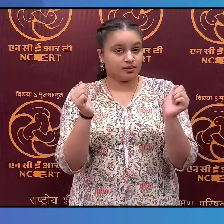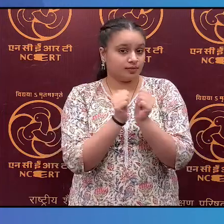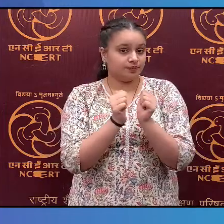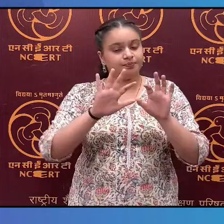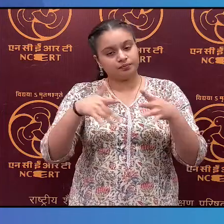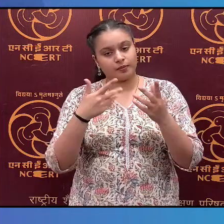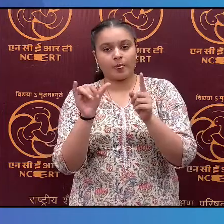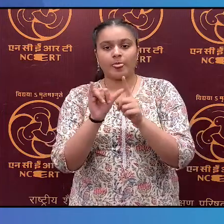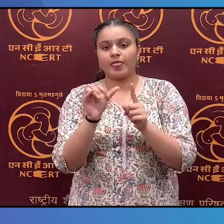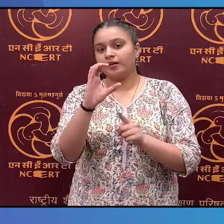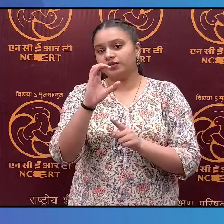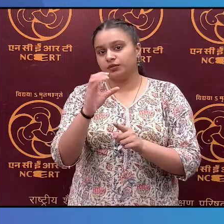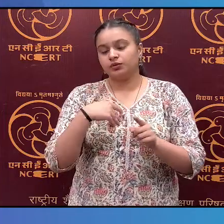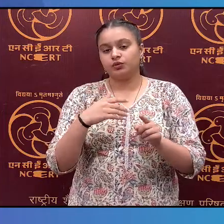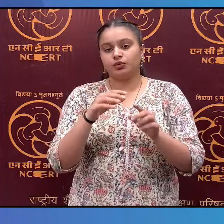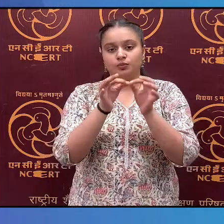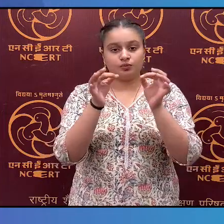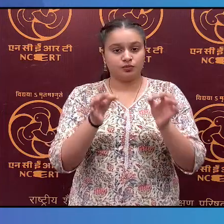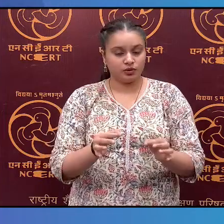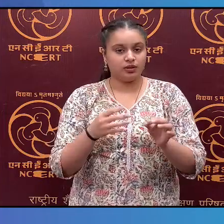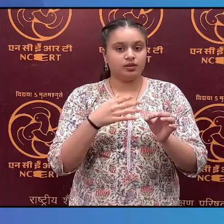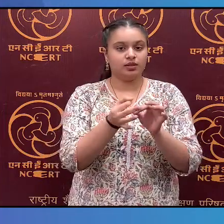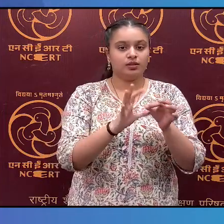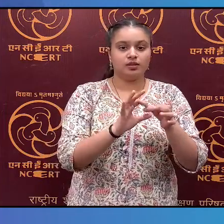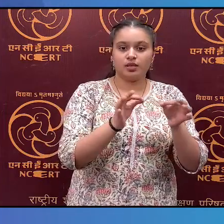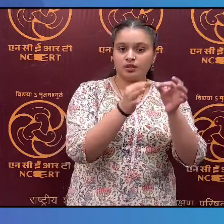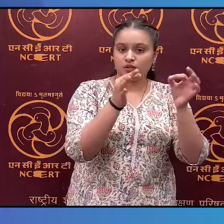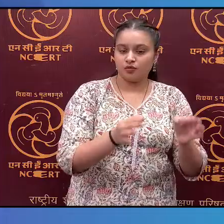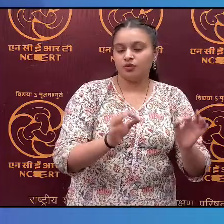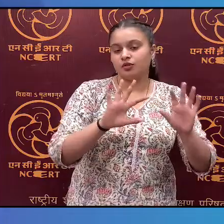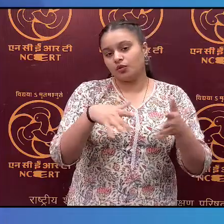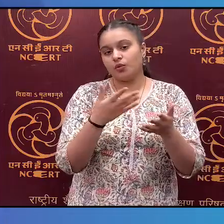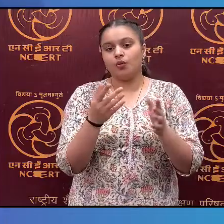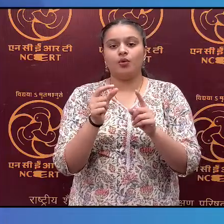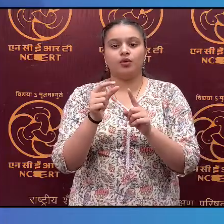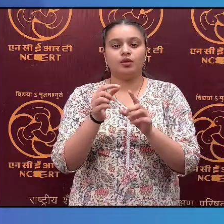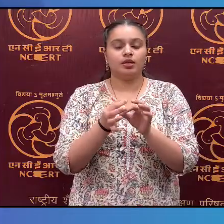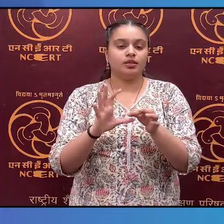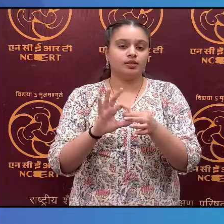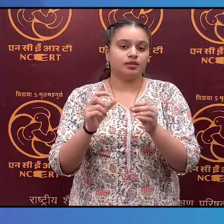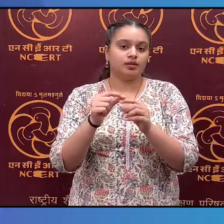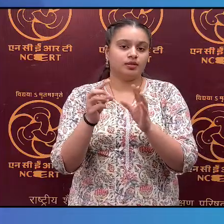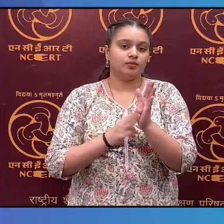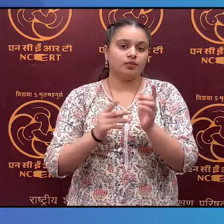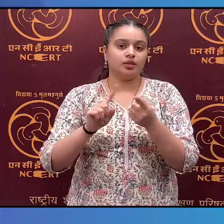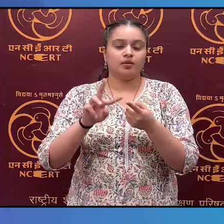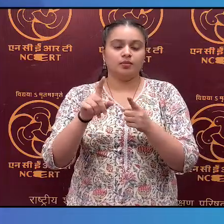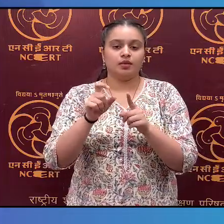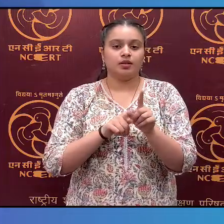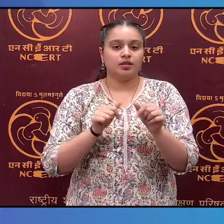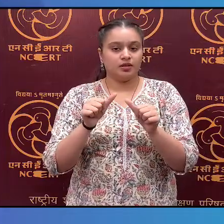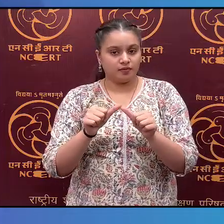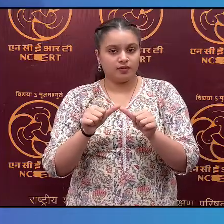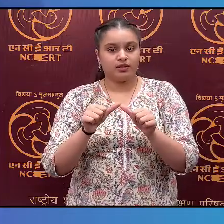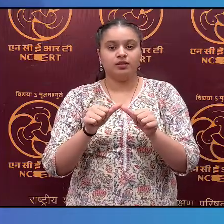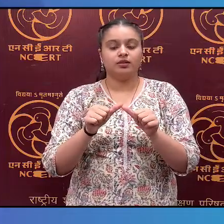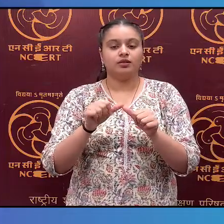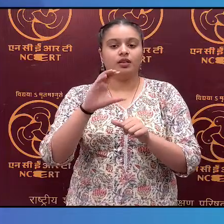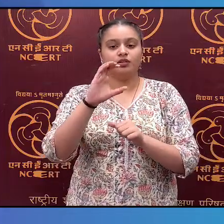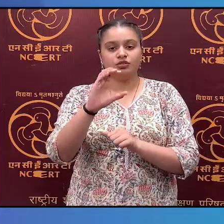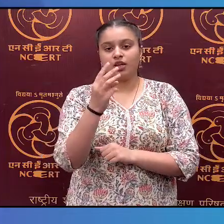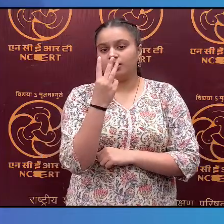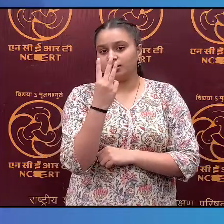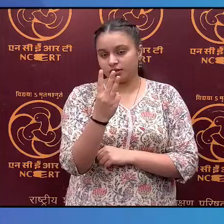as well, that is NCERT Official and NCERT PME Vidya class number 3rd. Dear learner, as you can see, I